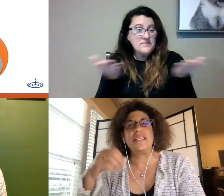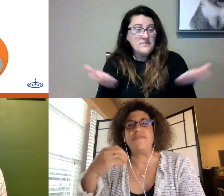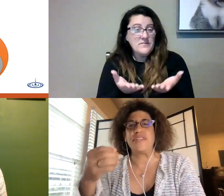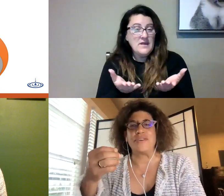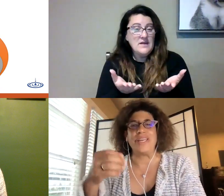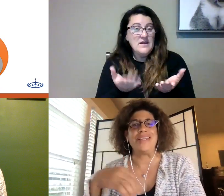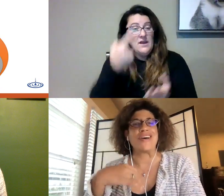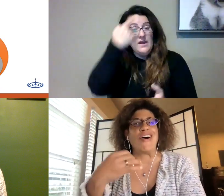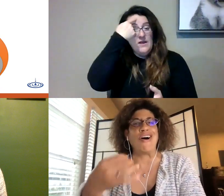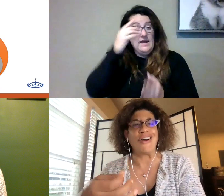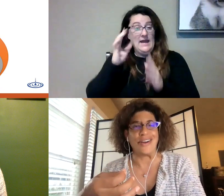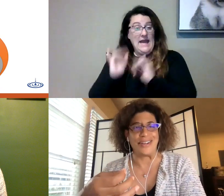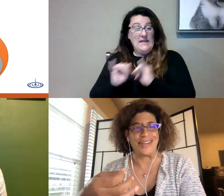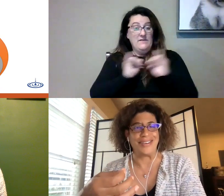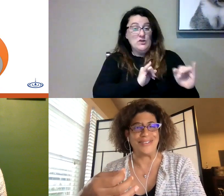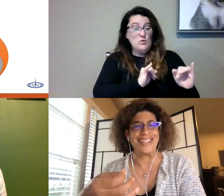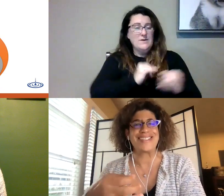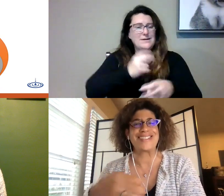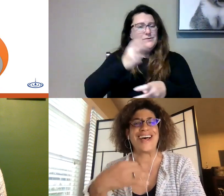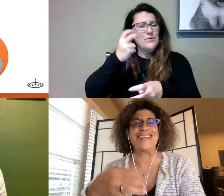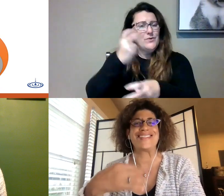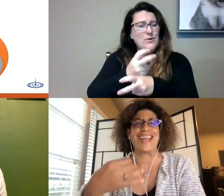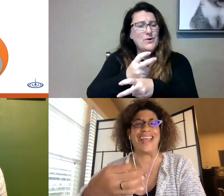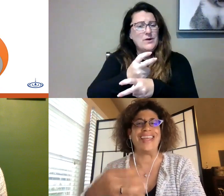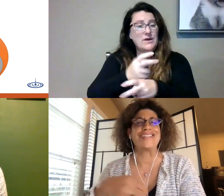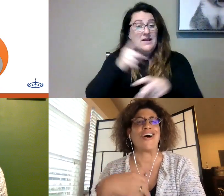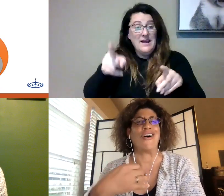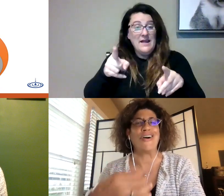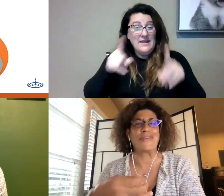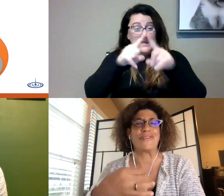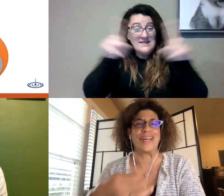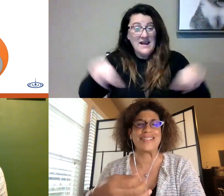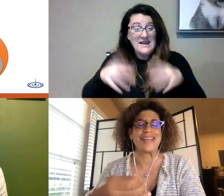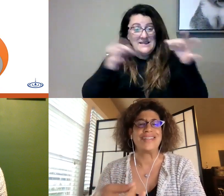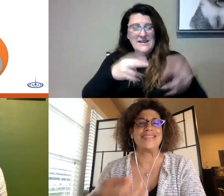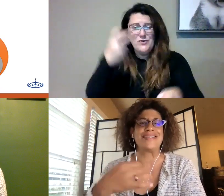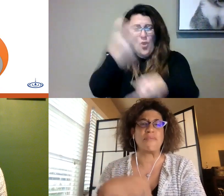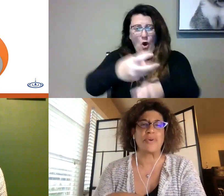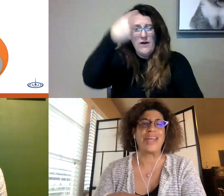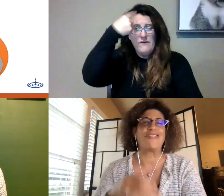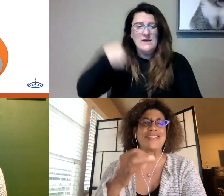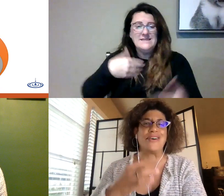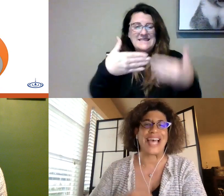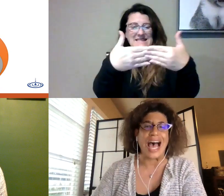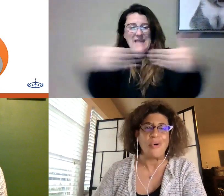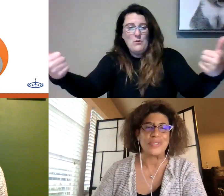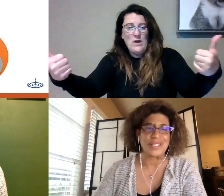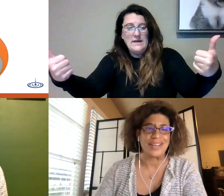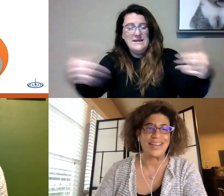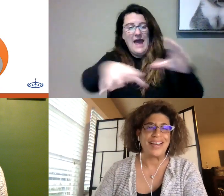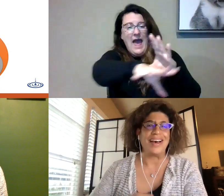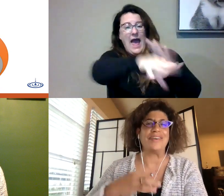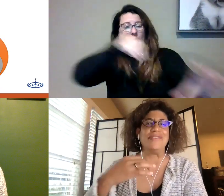As an individual, it is hard. What this slide is saying, it is hard for us to separate ourselves